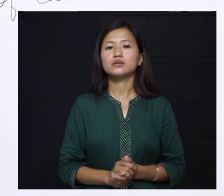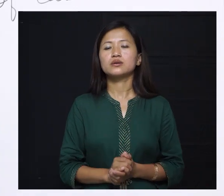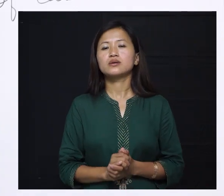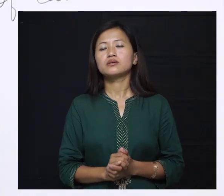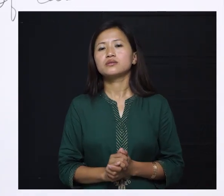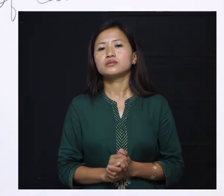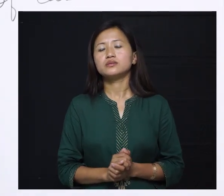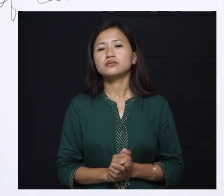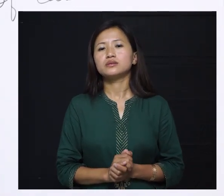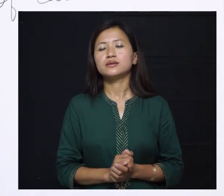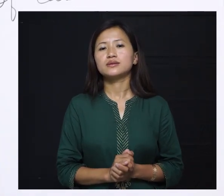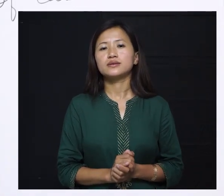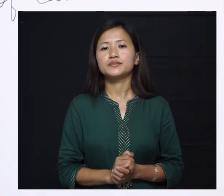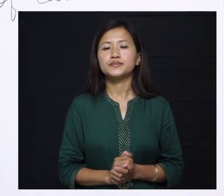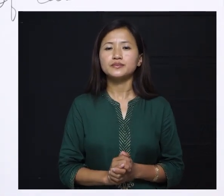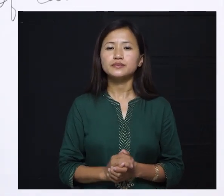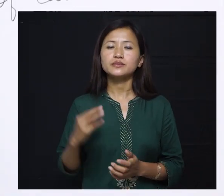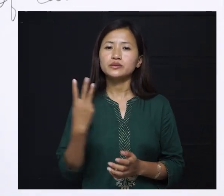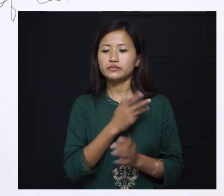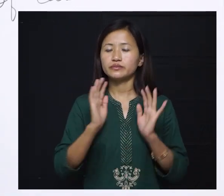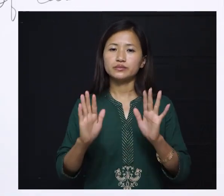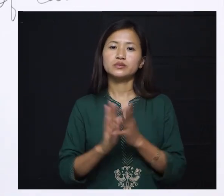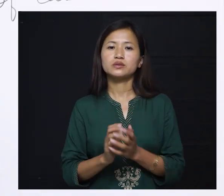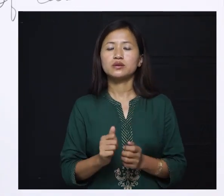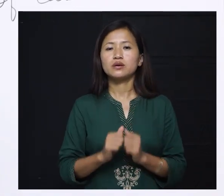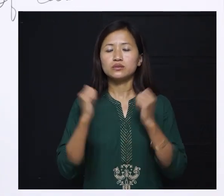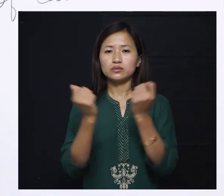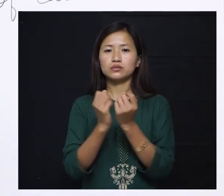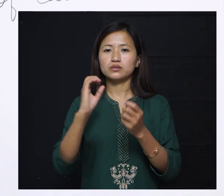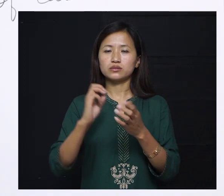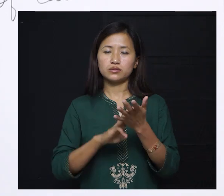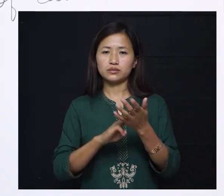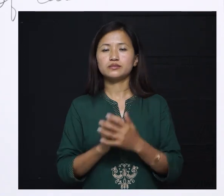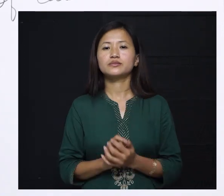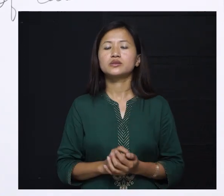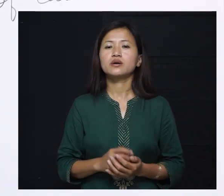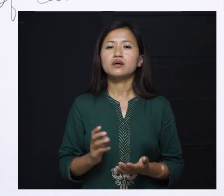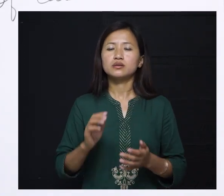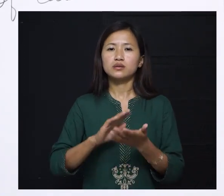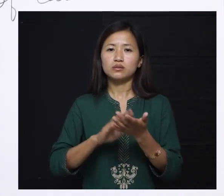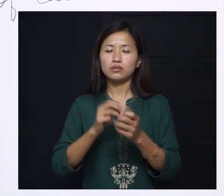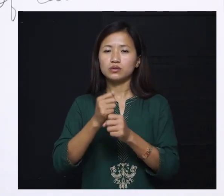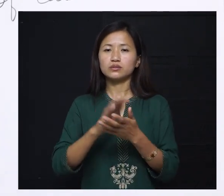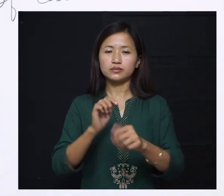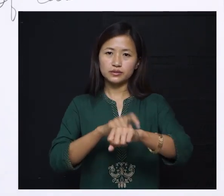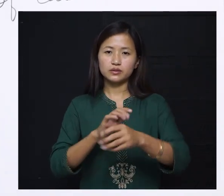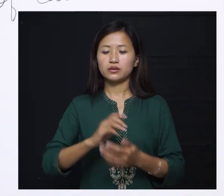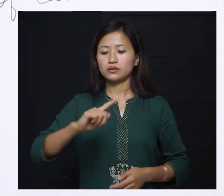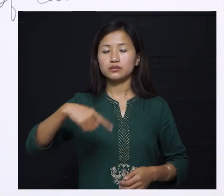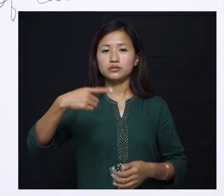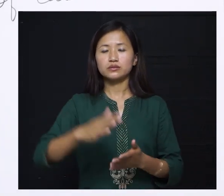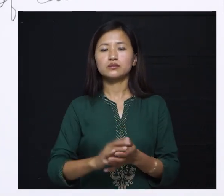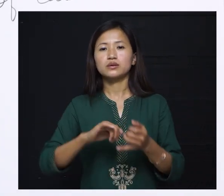period. Now we have another social condition under the Mughal times. However, I will continue